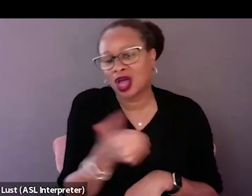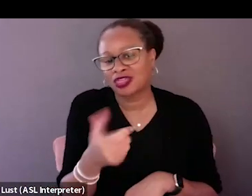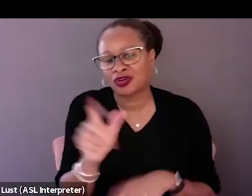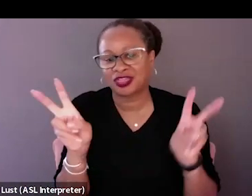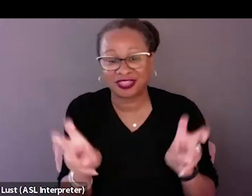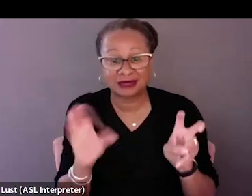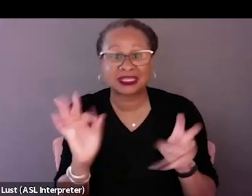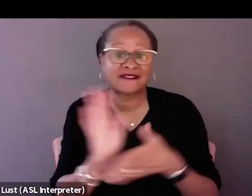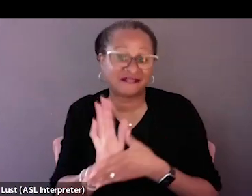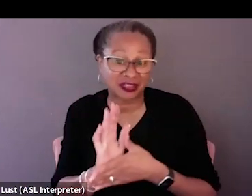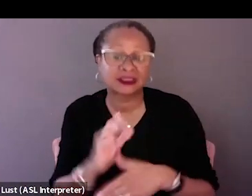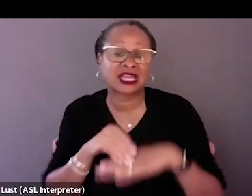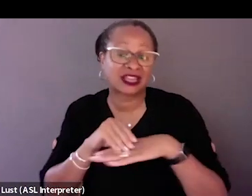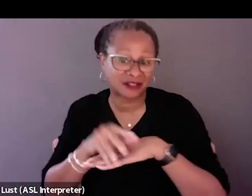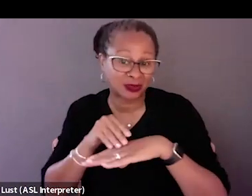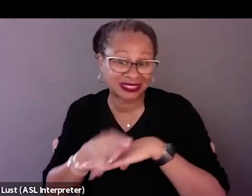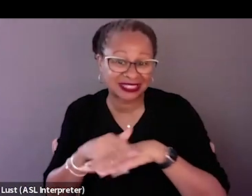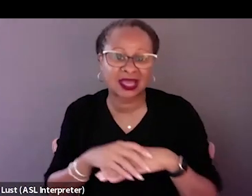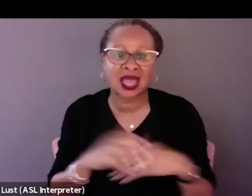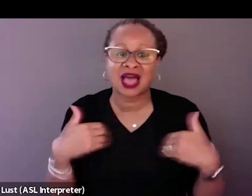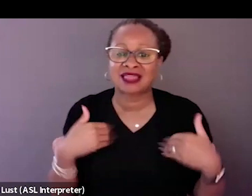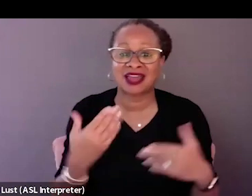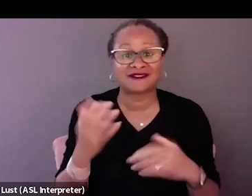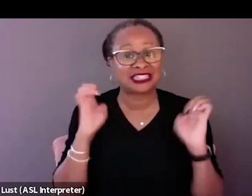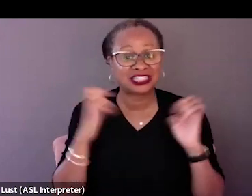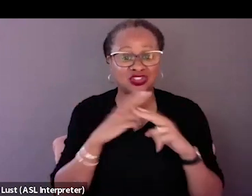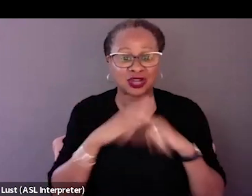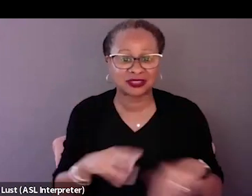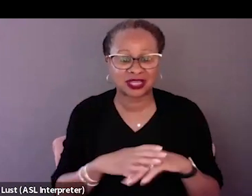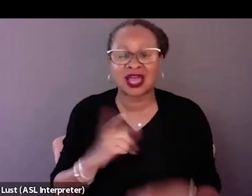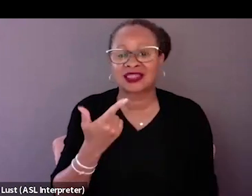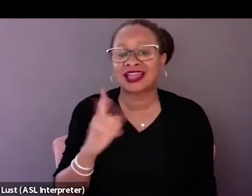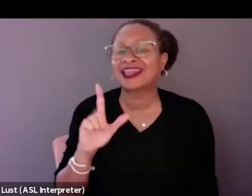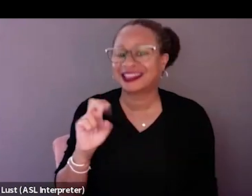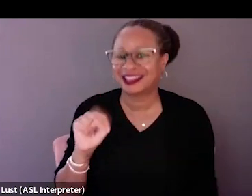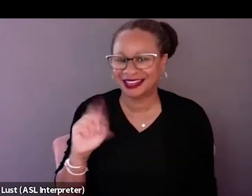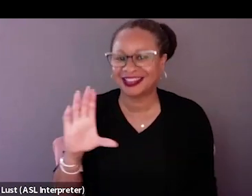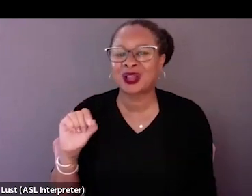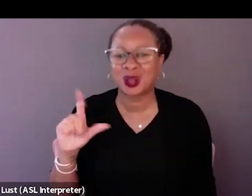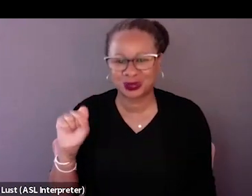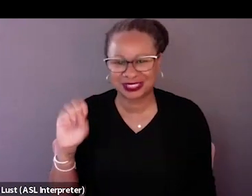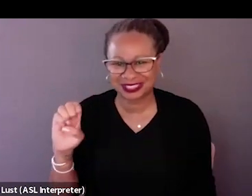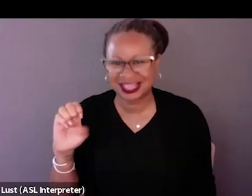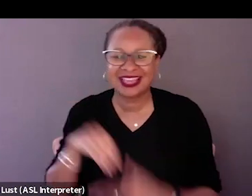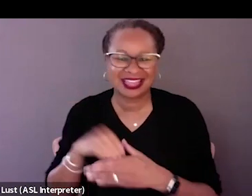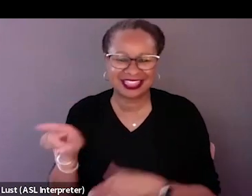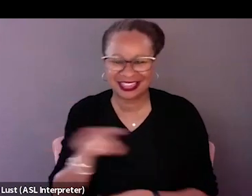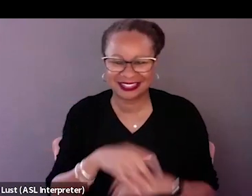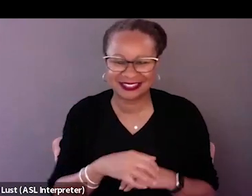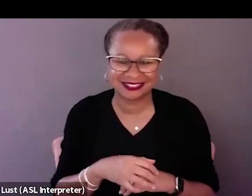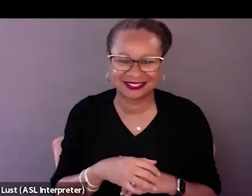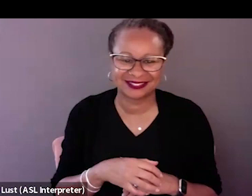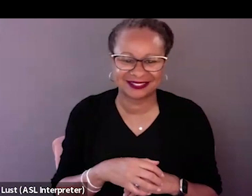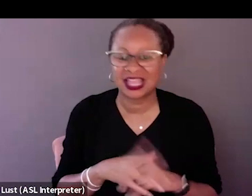and influences. So there's definitely a lot of Easter eggs in there. There's like a Glenn Close in there that like just she